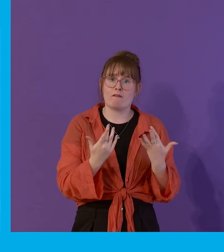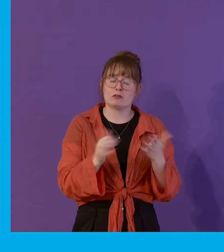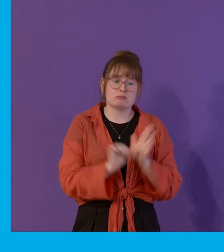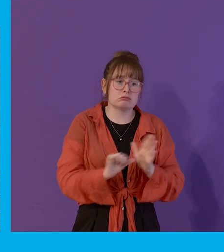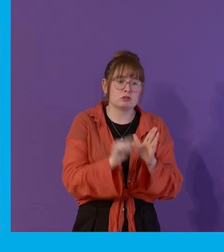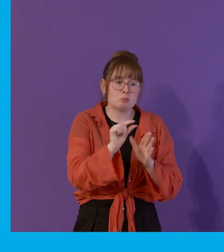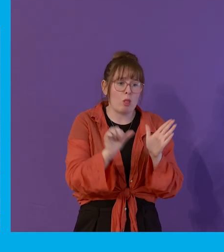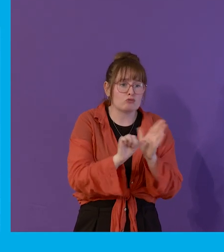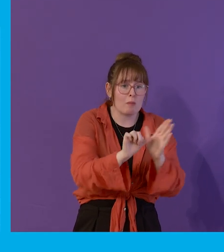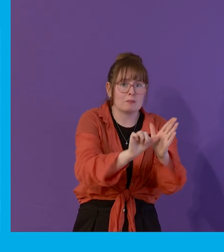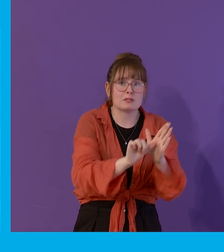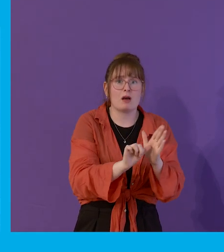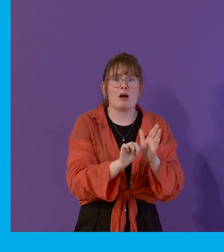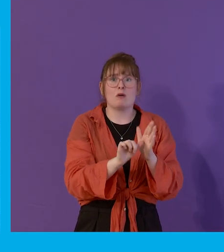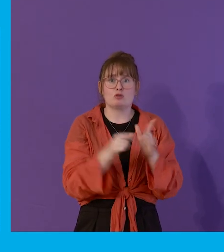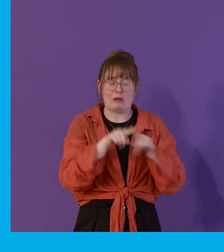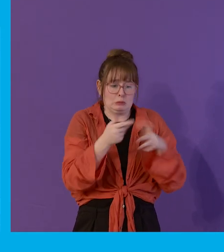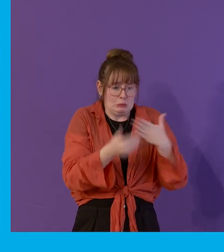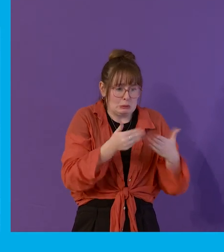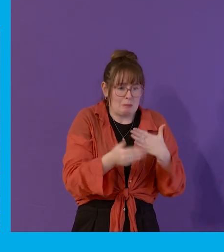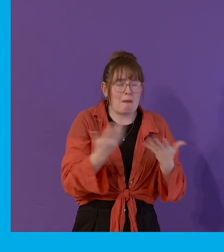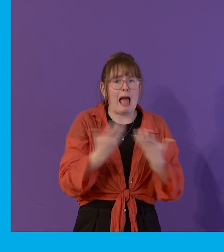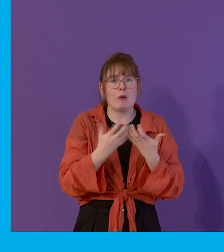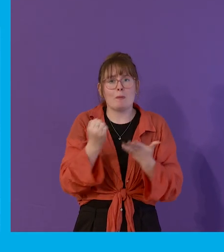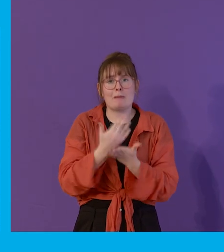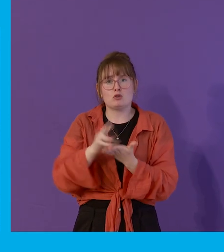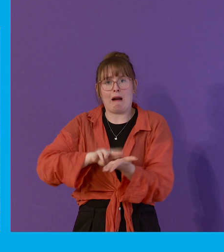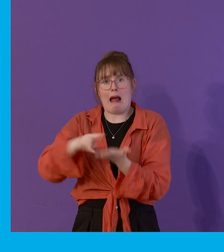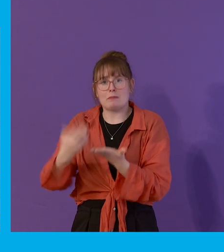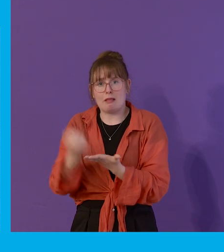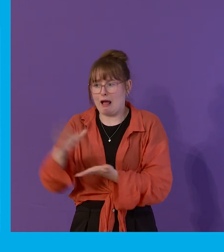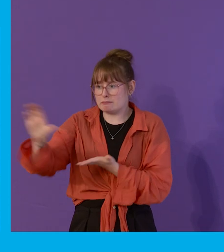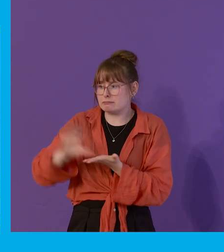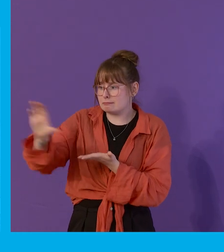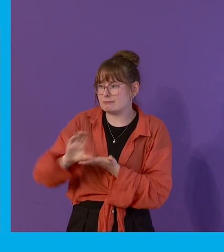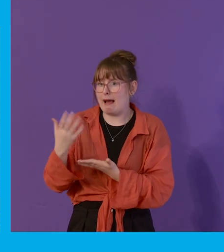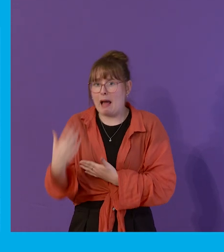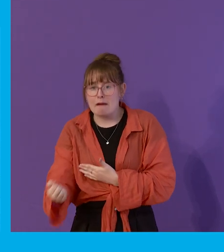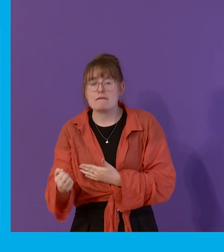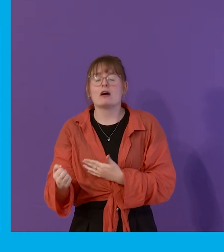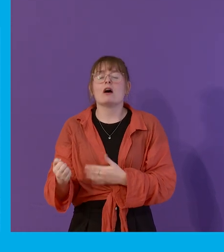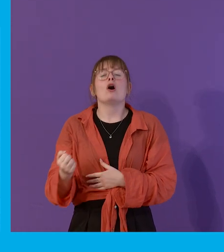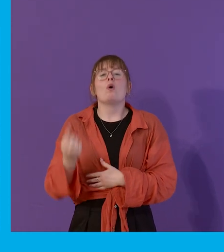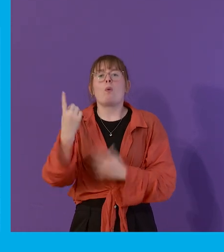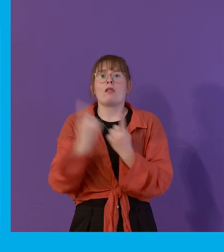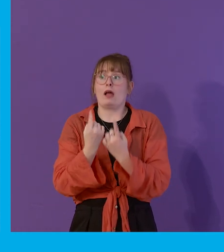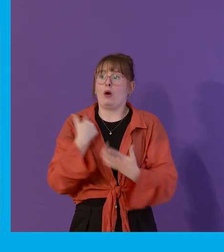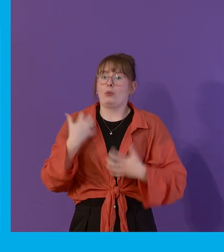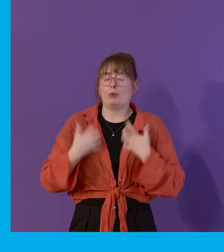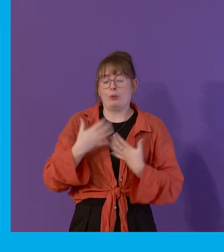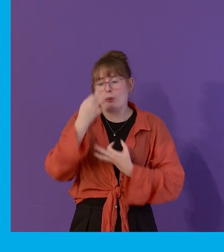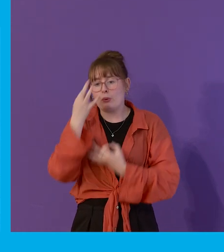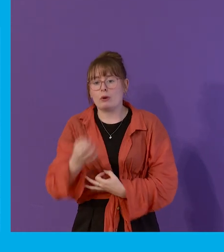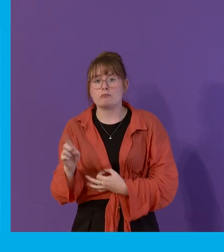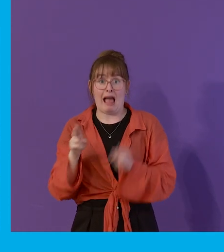then how do you get the resource and the capital to actually move into that prevention space? And one of the things that I'm quite interested in is